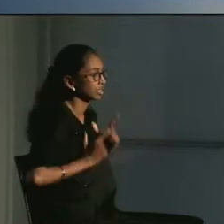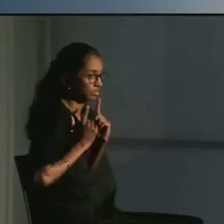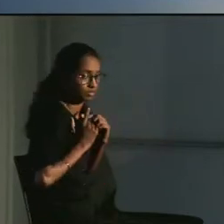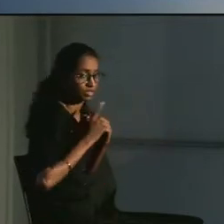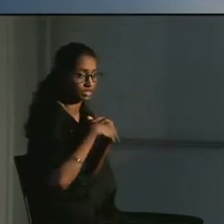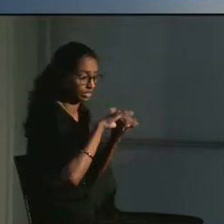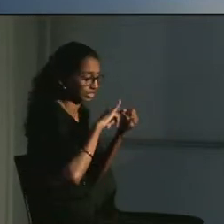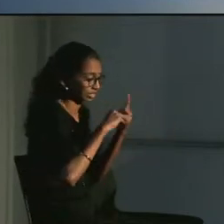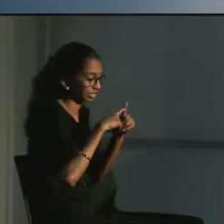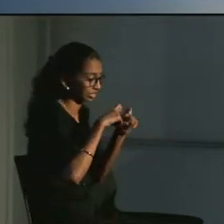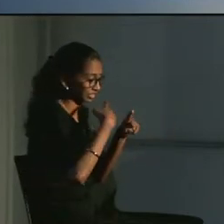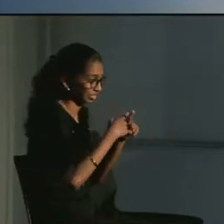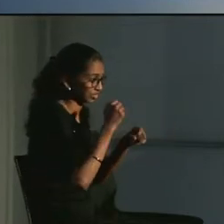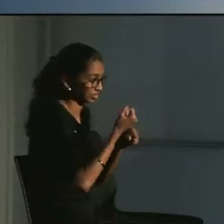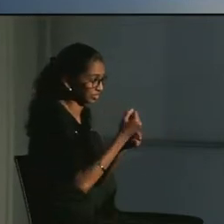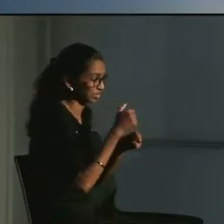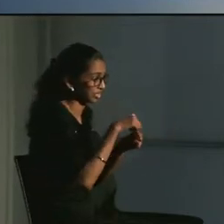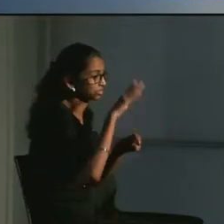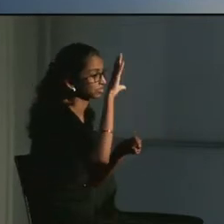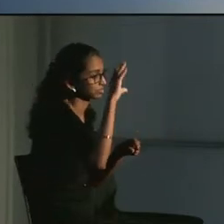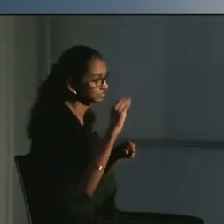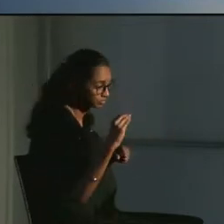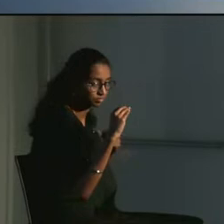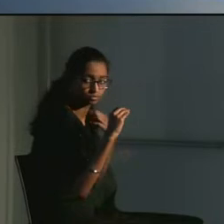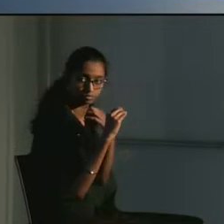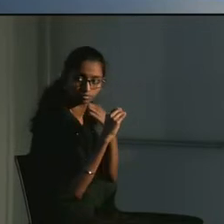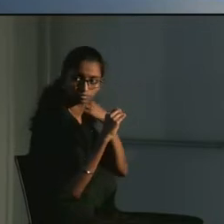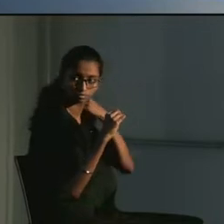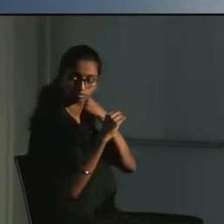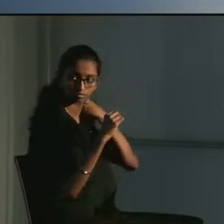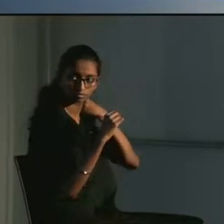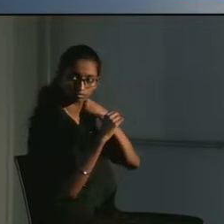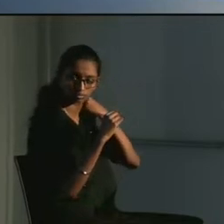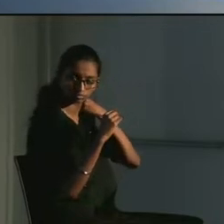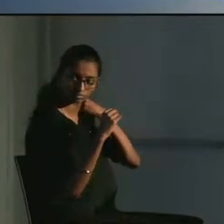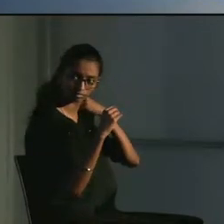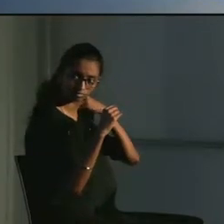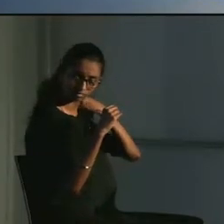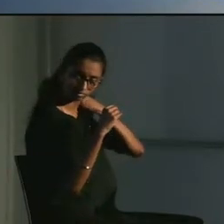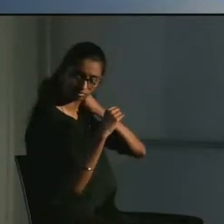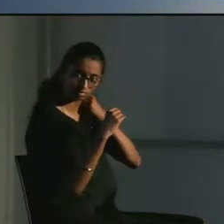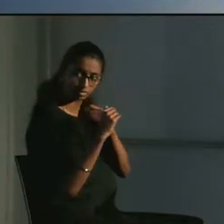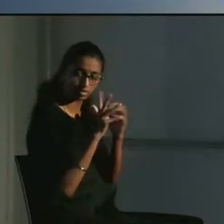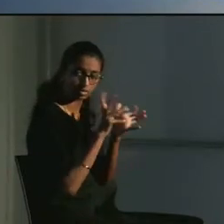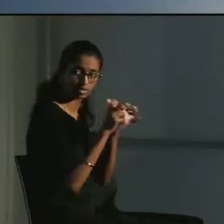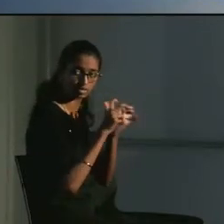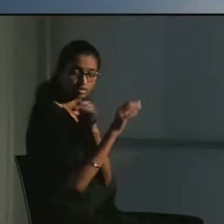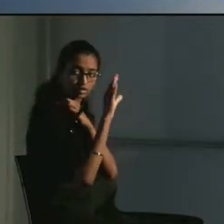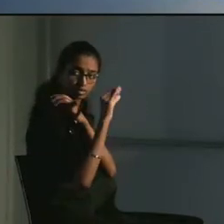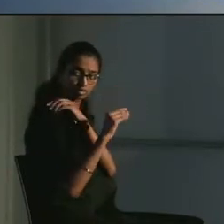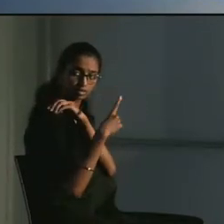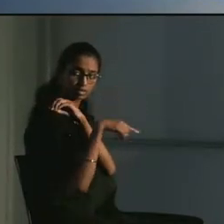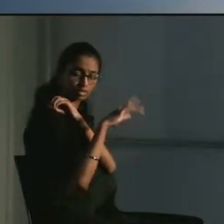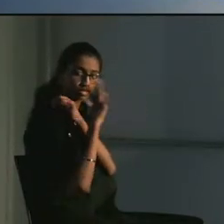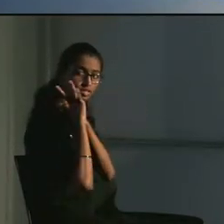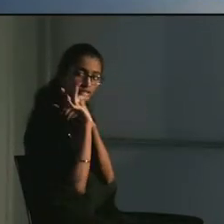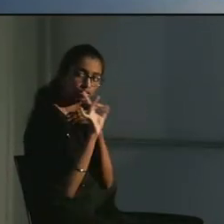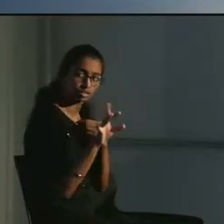such work is reduced to less rate, workers' accounts reduced to death accounts and accidents,